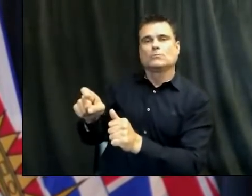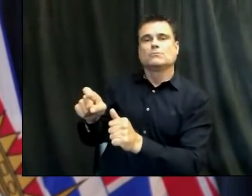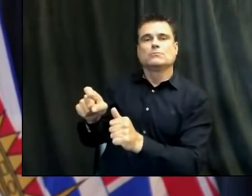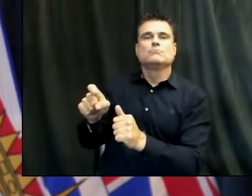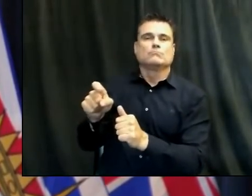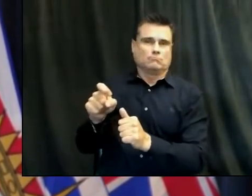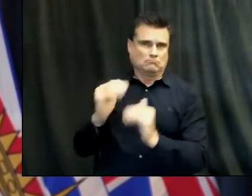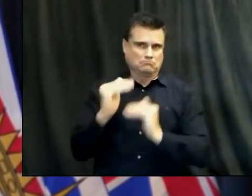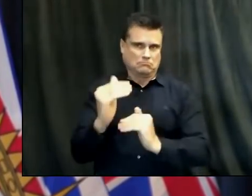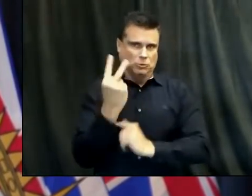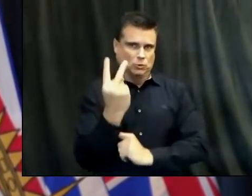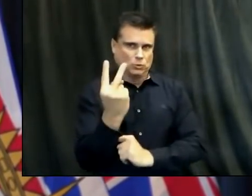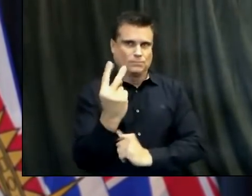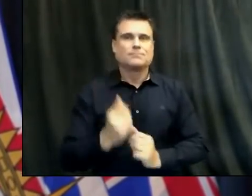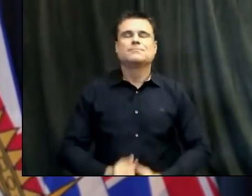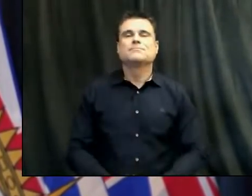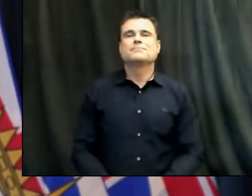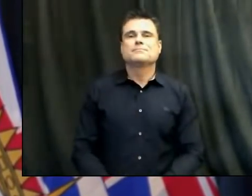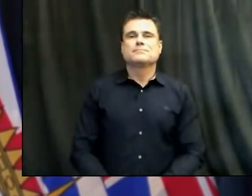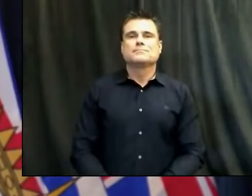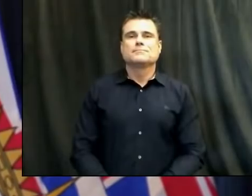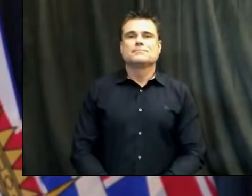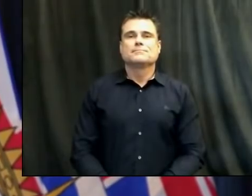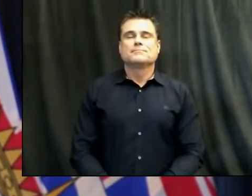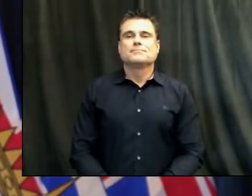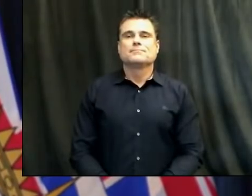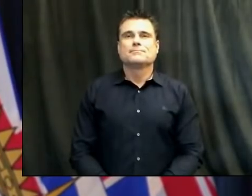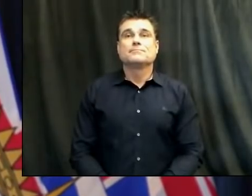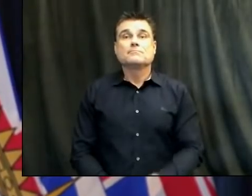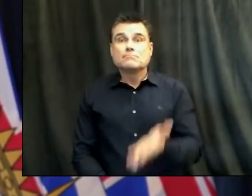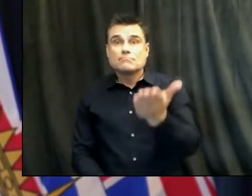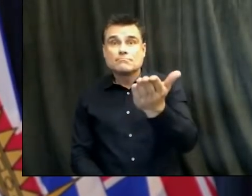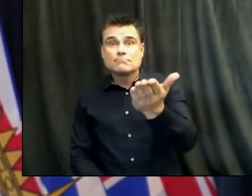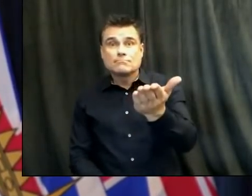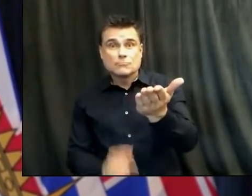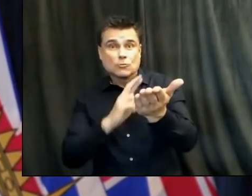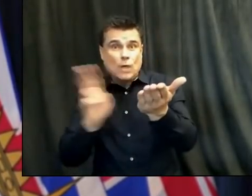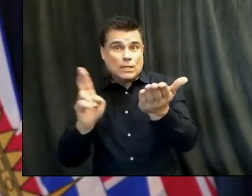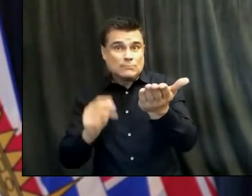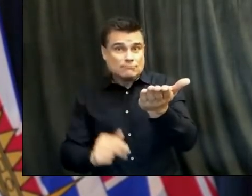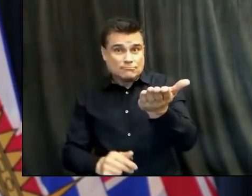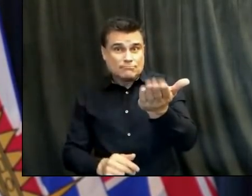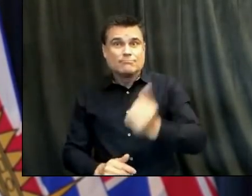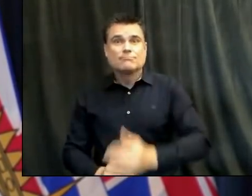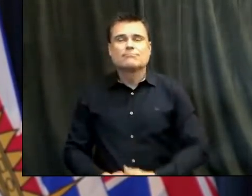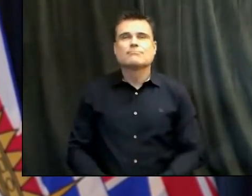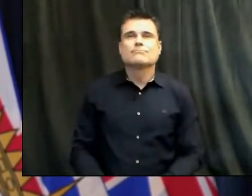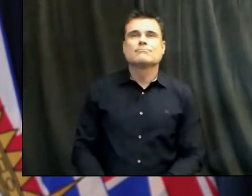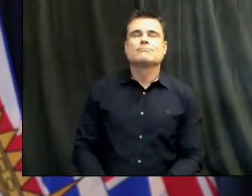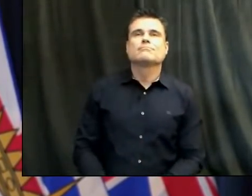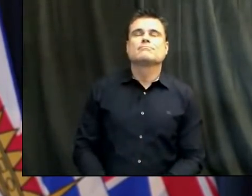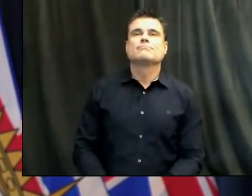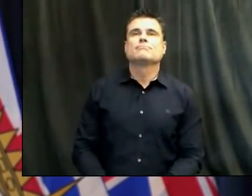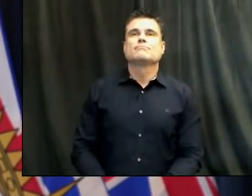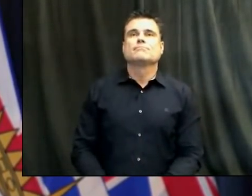please unmute your phones. You will not be audible until your name is called. First question today is from Sheila Scott, CTV.